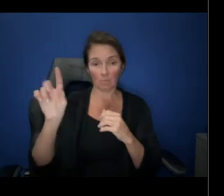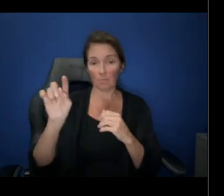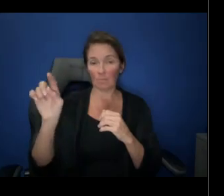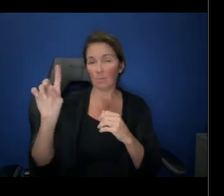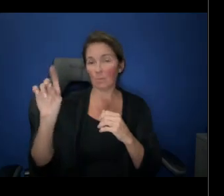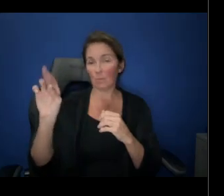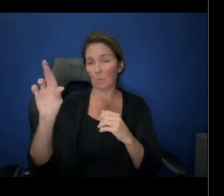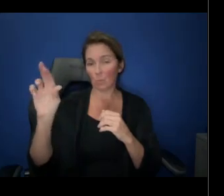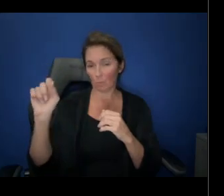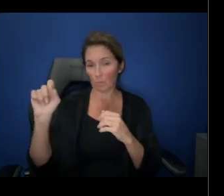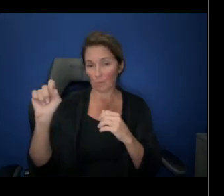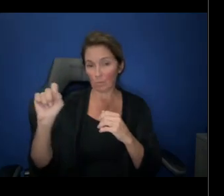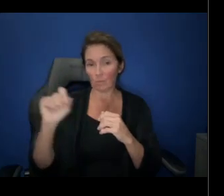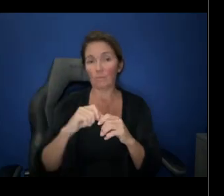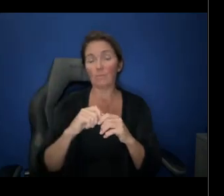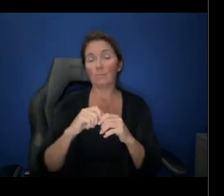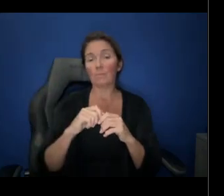4.13 doors,